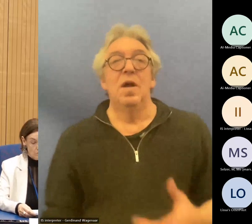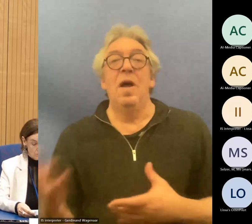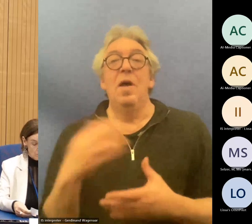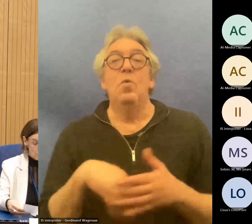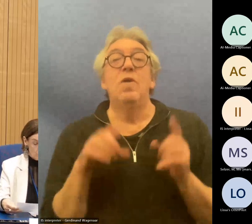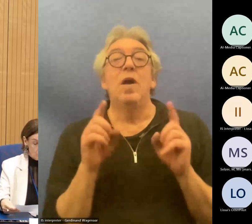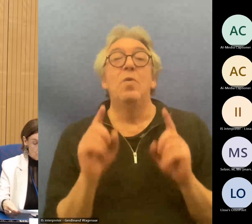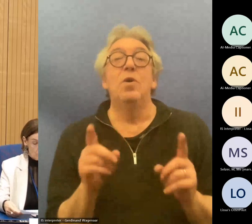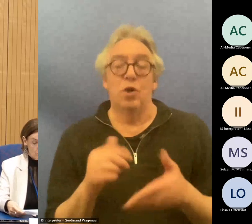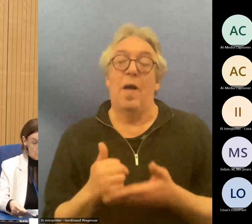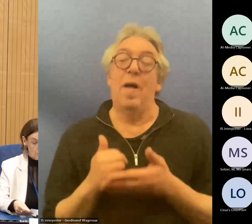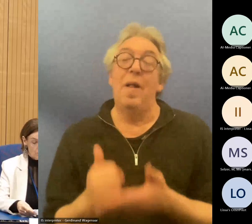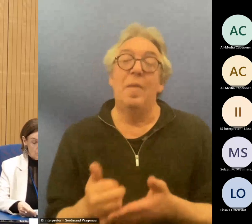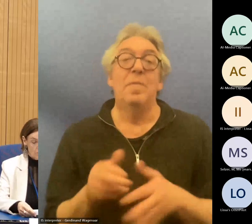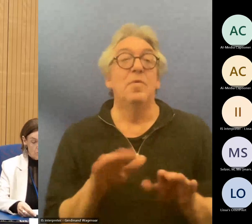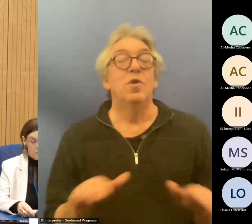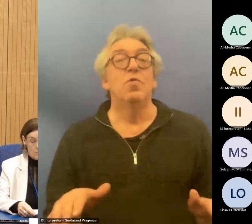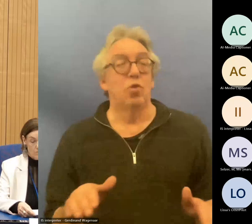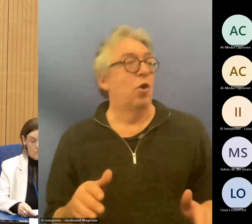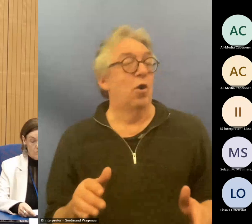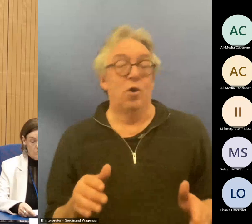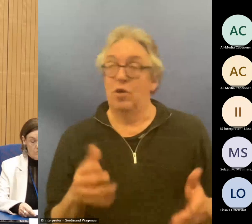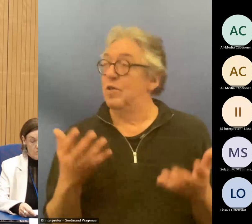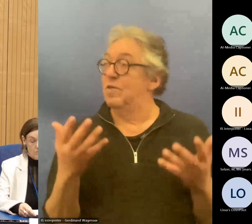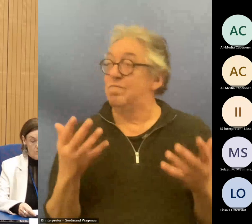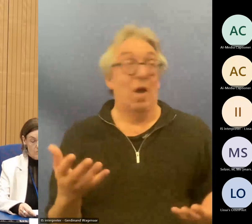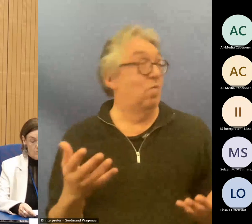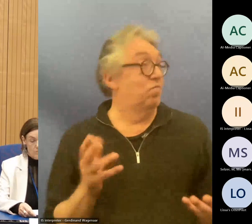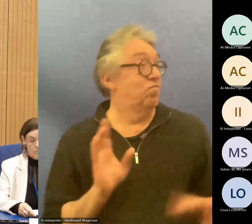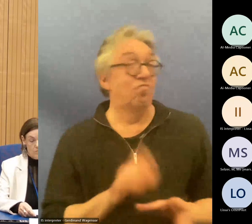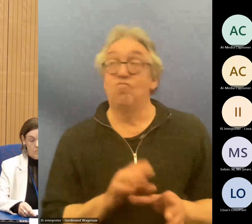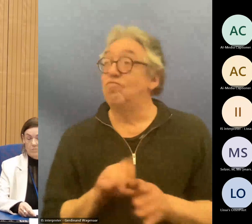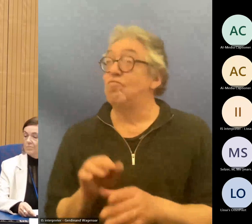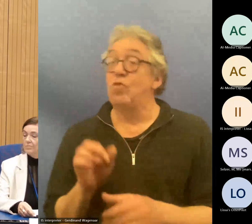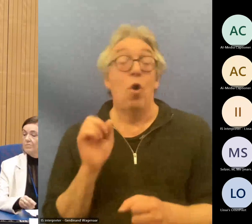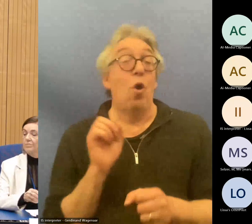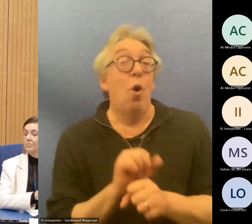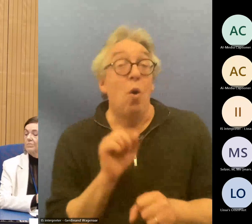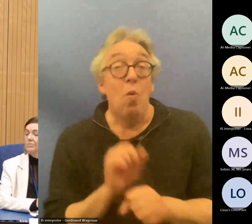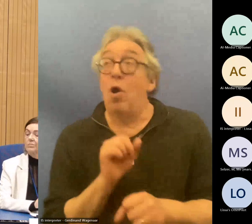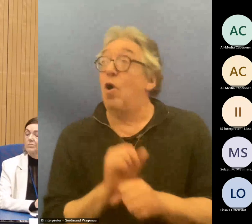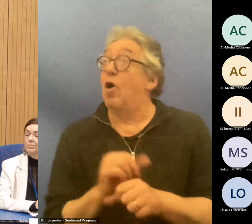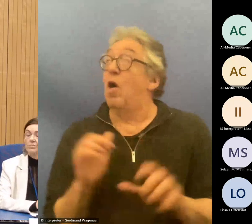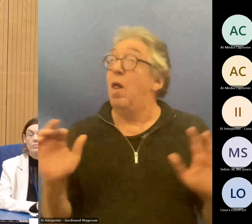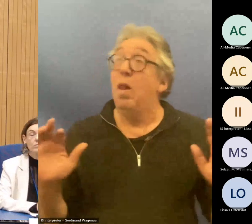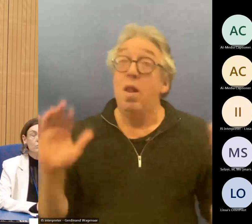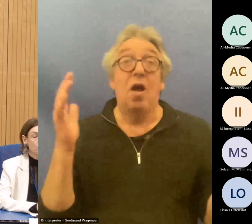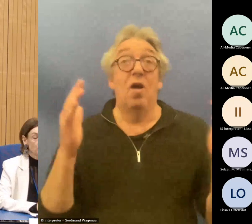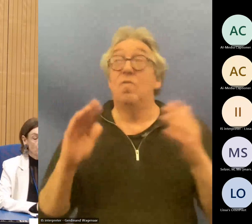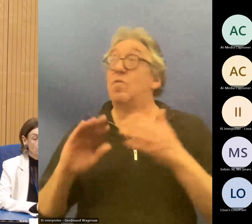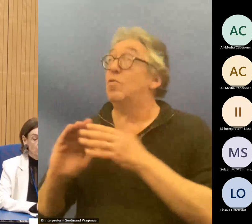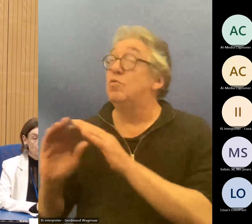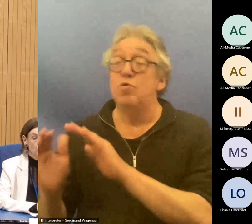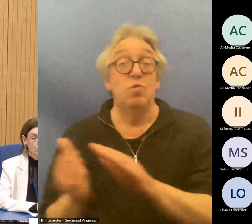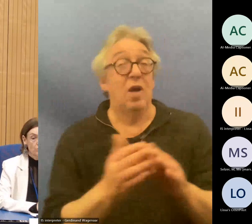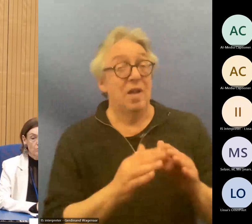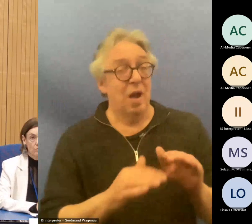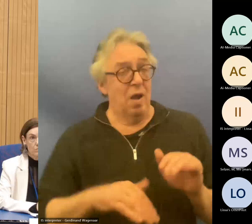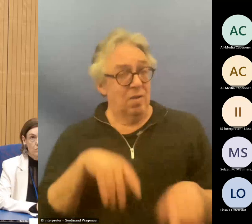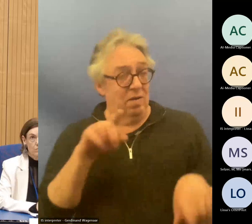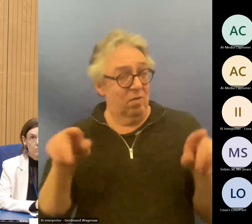to thrive in an increasingly diverse workplace and community. With shared purpose